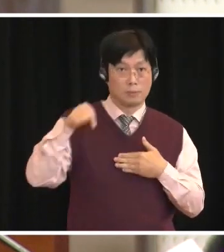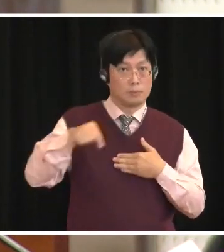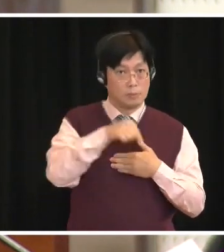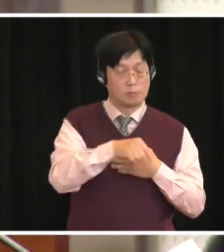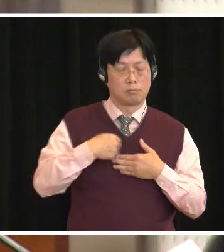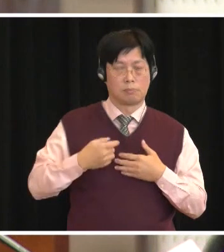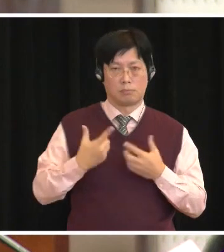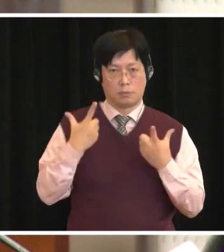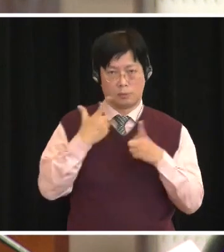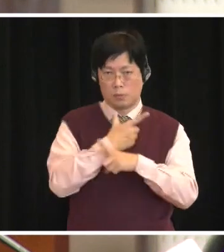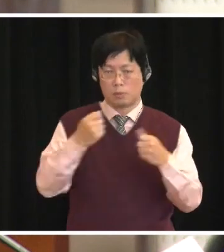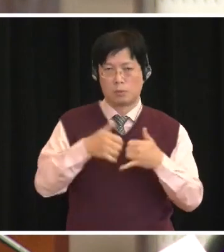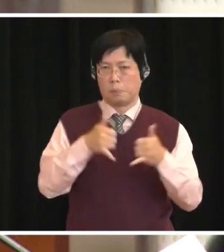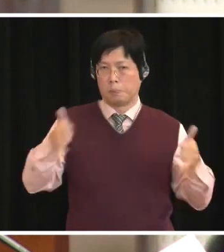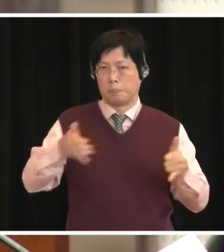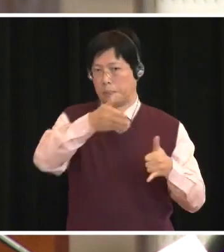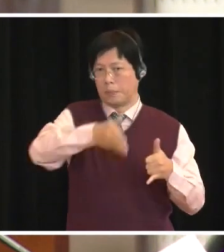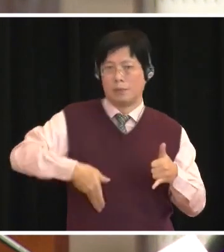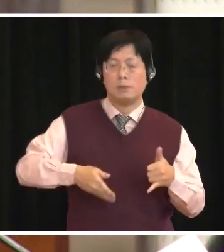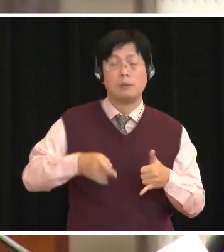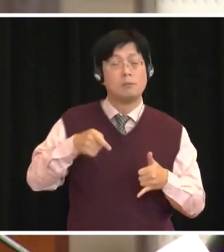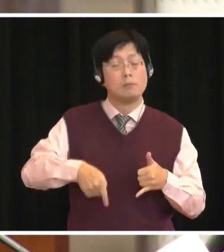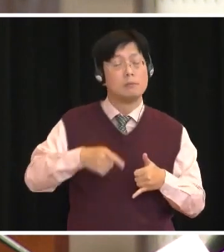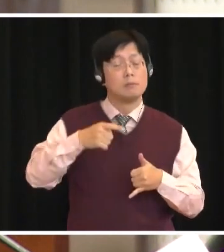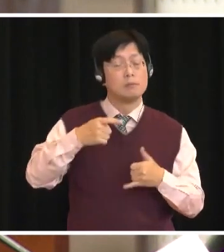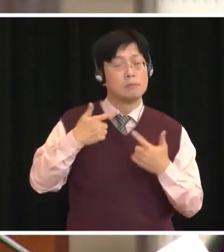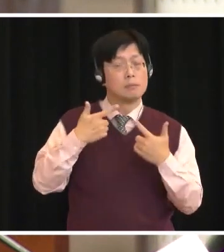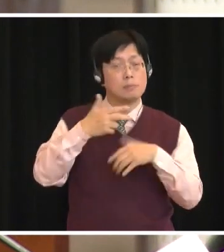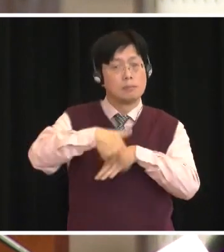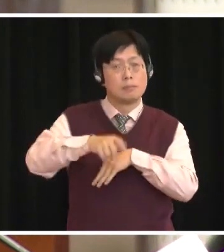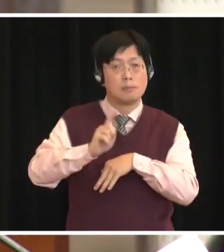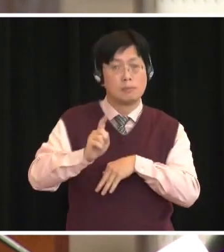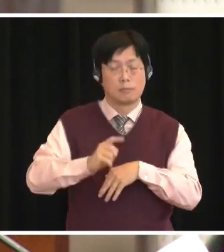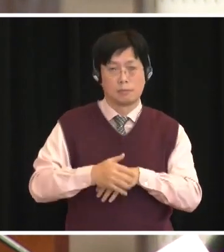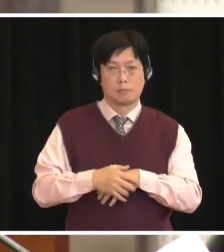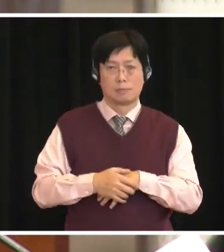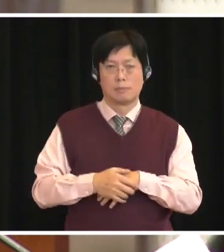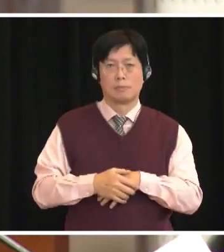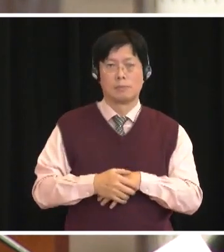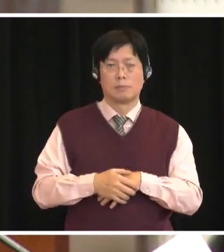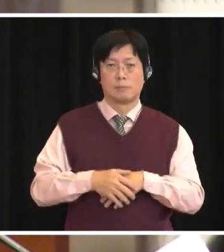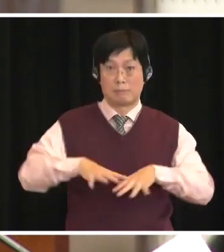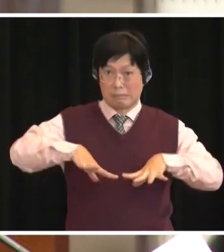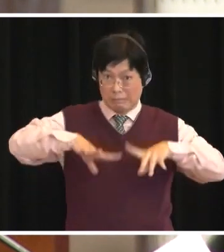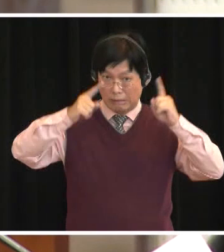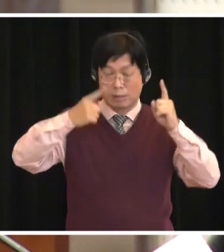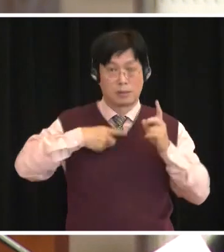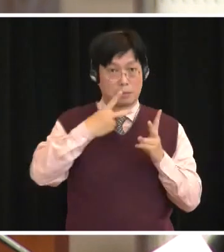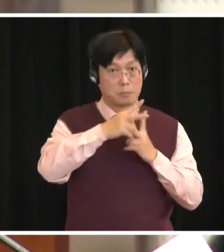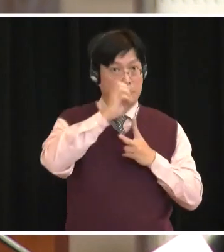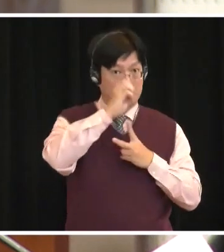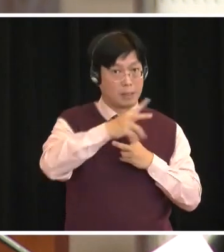when we face either the victim or the perpetrator, we do separate them.